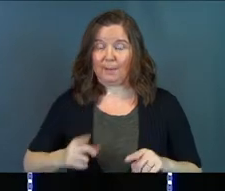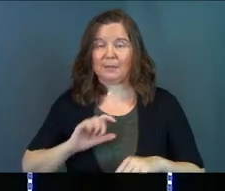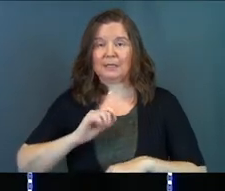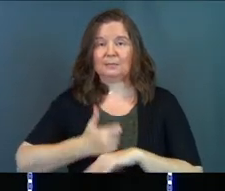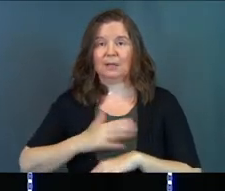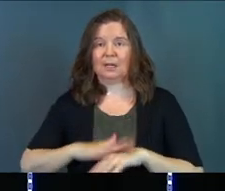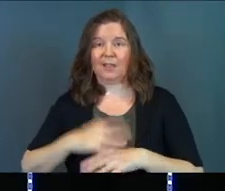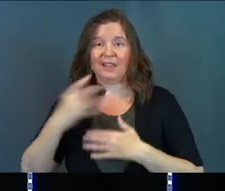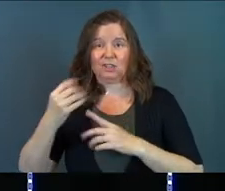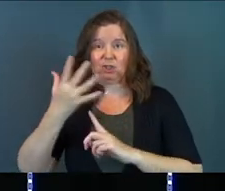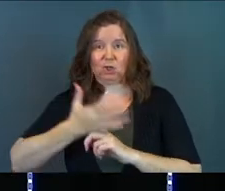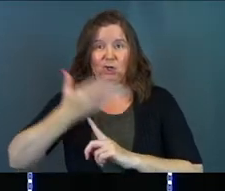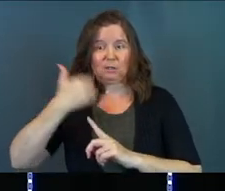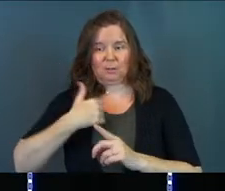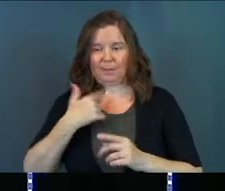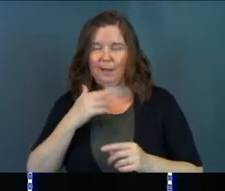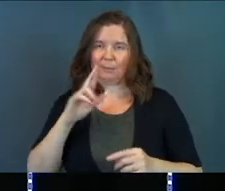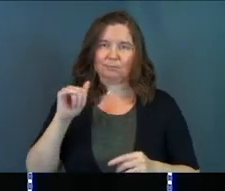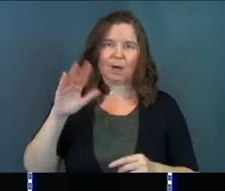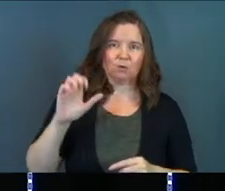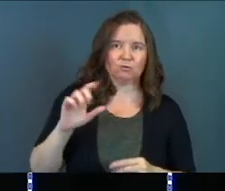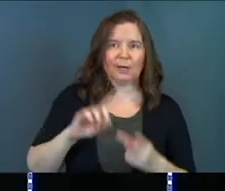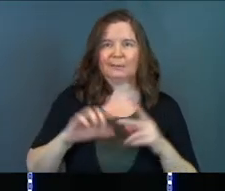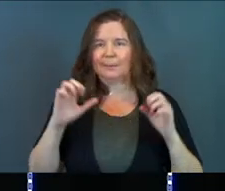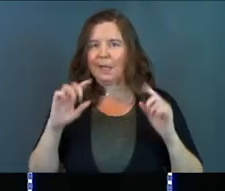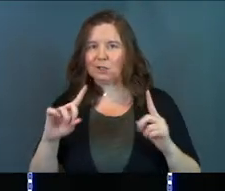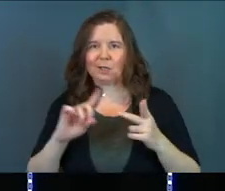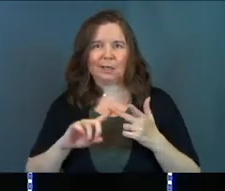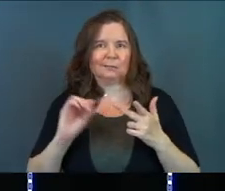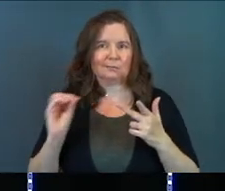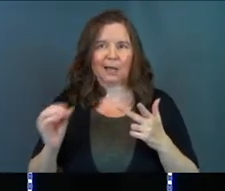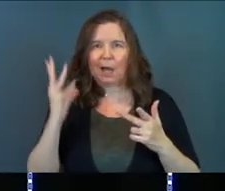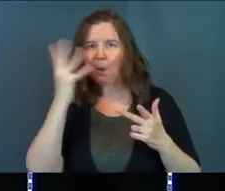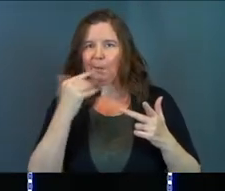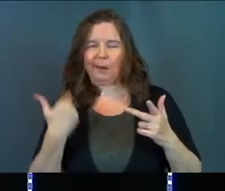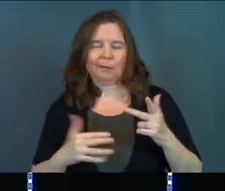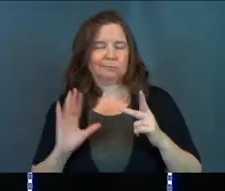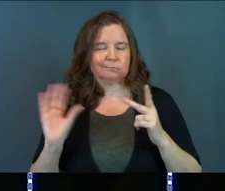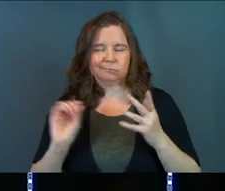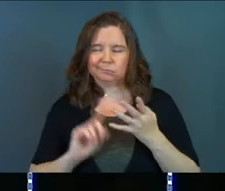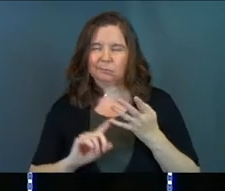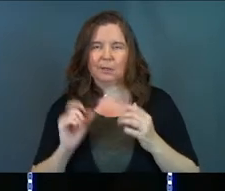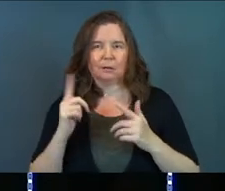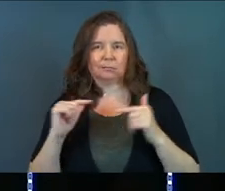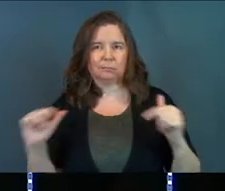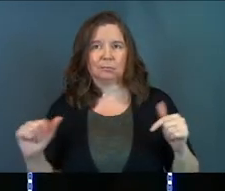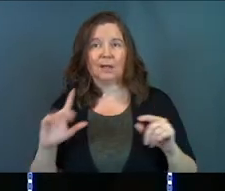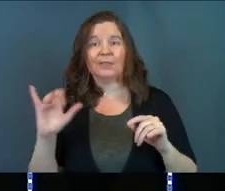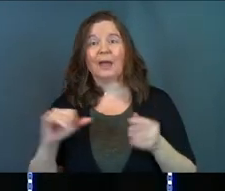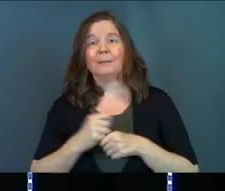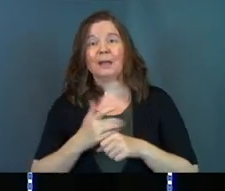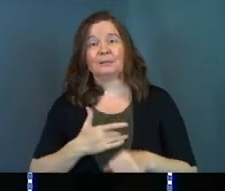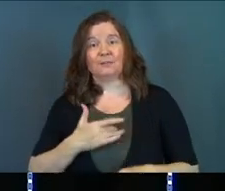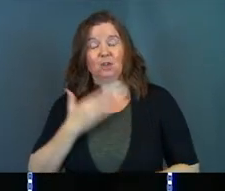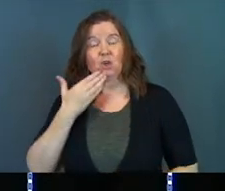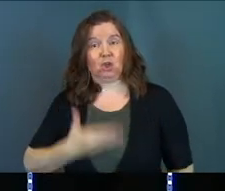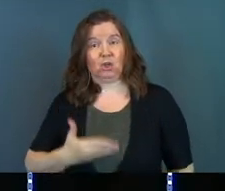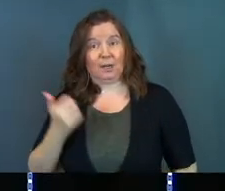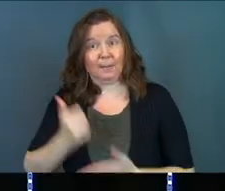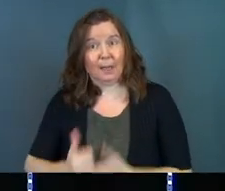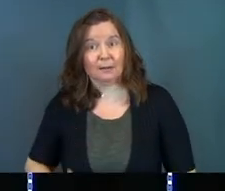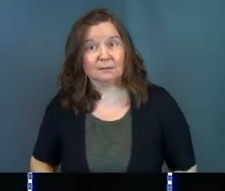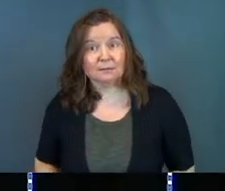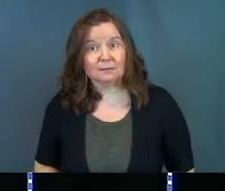is based on the externals. It won't be based on my race, won't be based on my education, won't be based on how pretty I am, won't be based on any of those things. That makes me feel good,